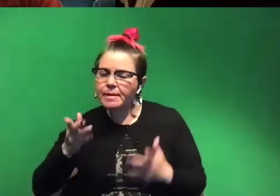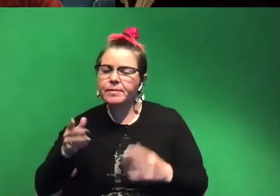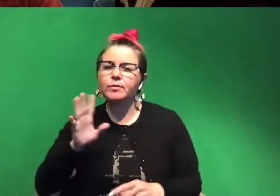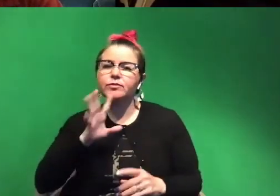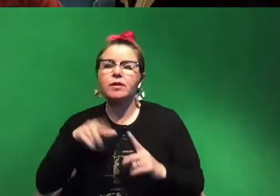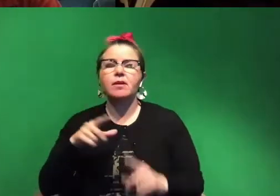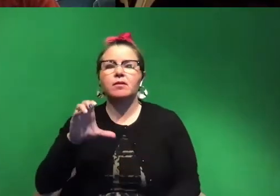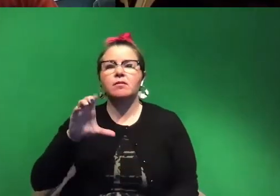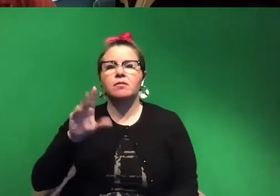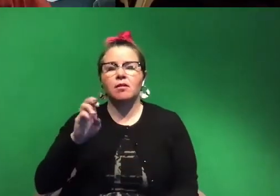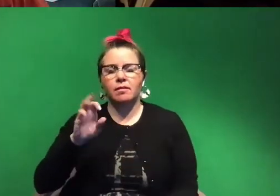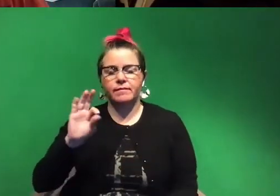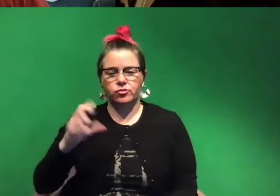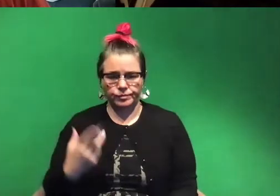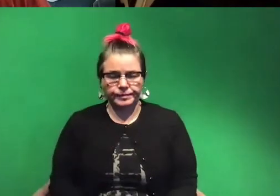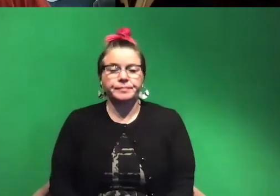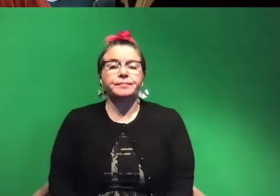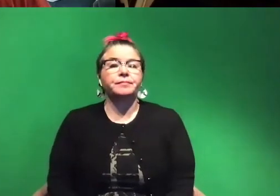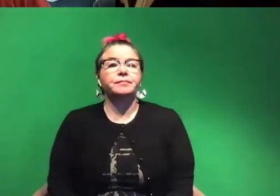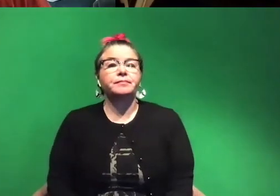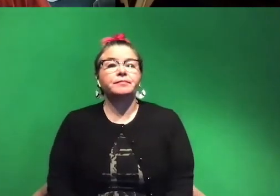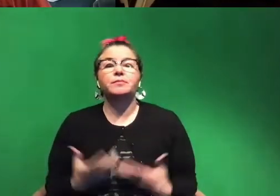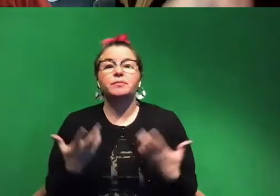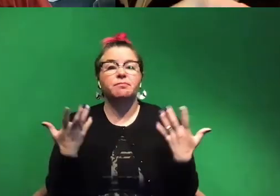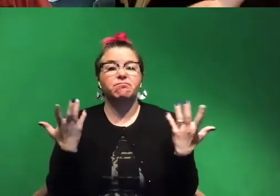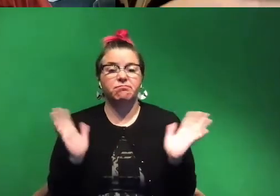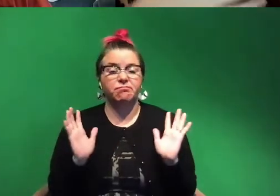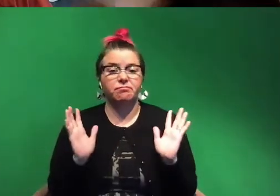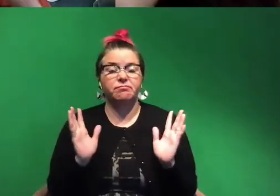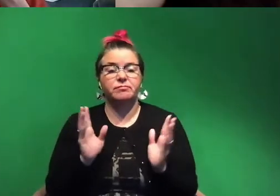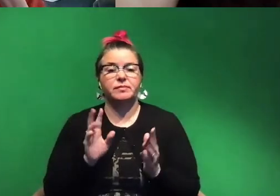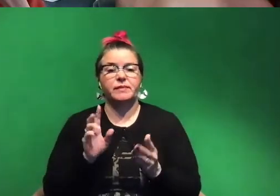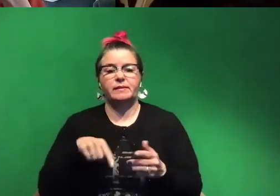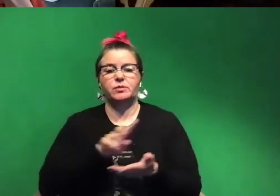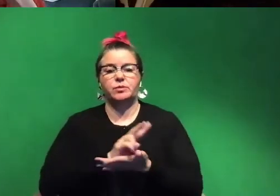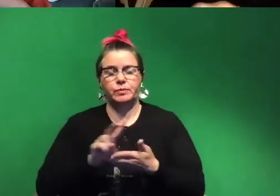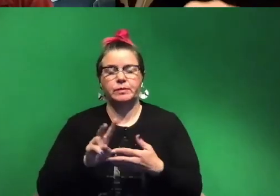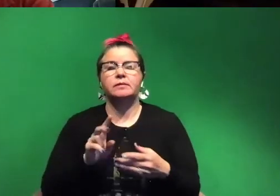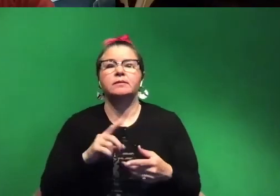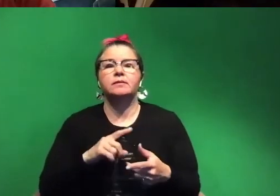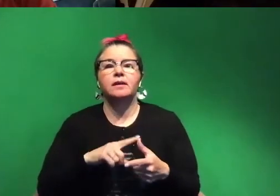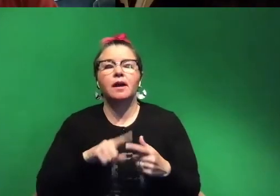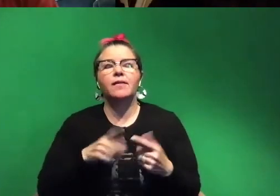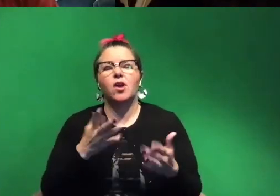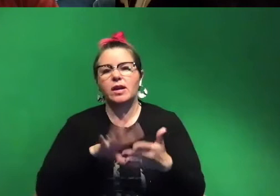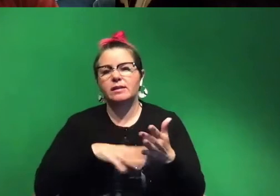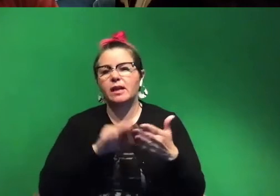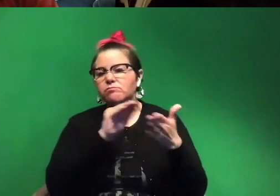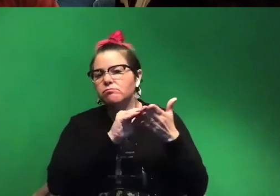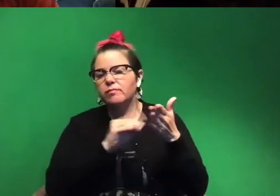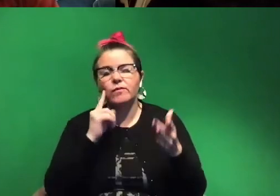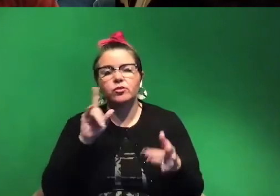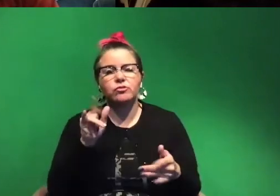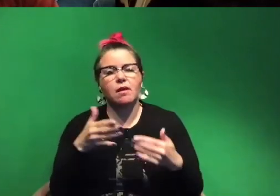cuttlefish. That's all that we have for the next 2 weeks, but we've got stuff scheduled for July as